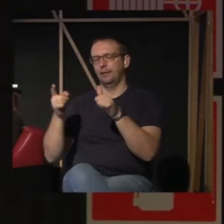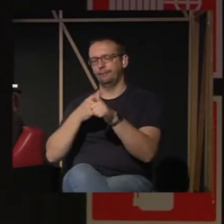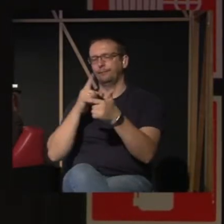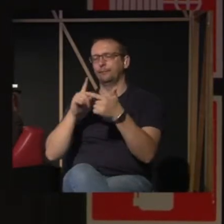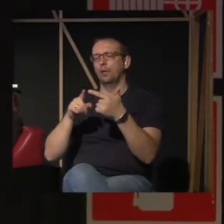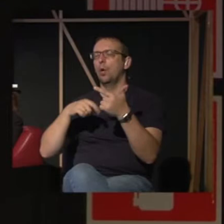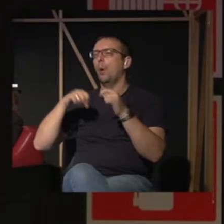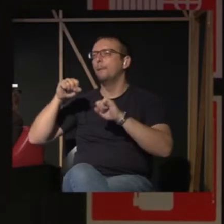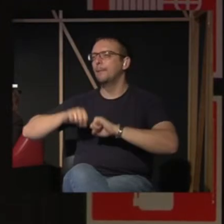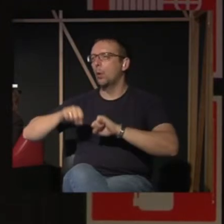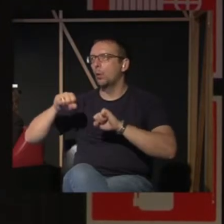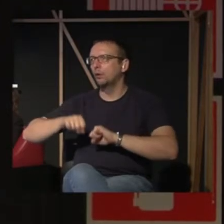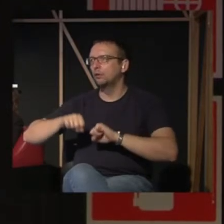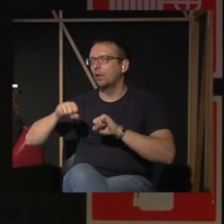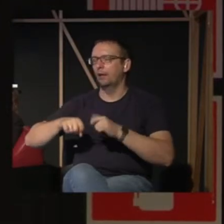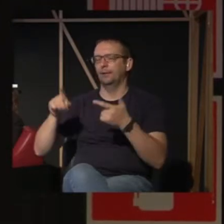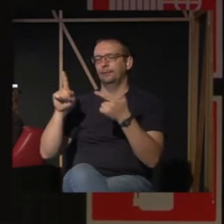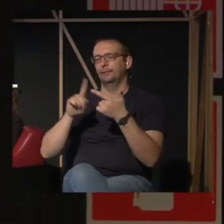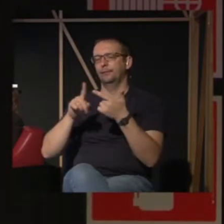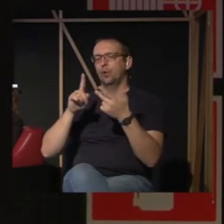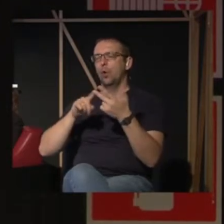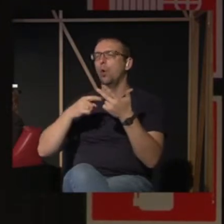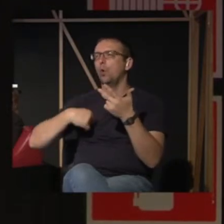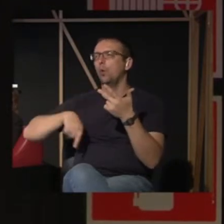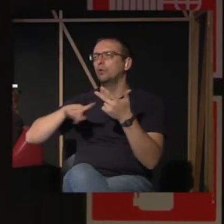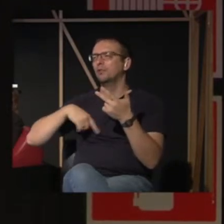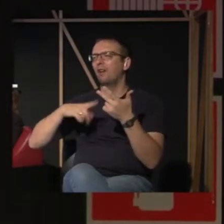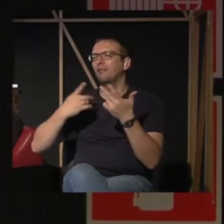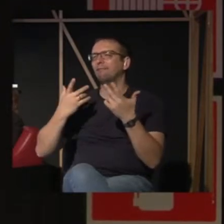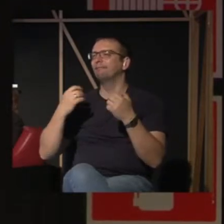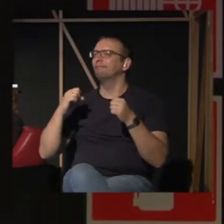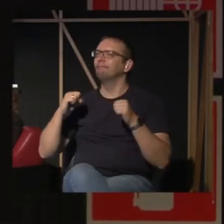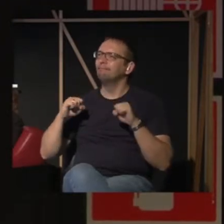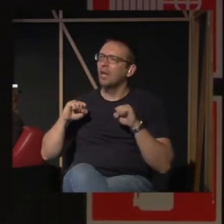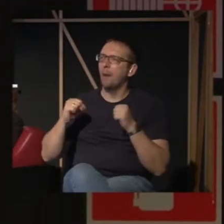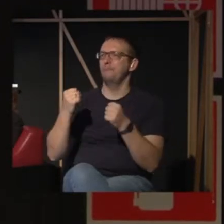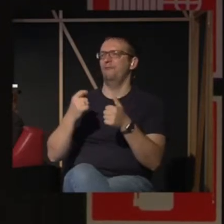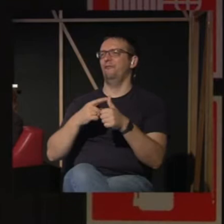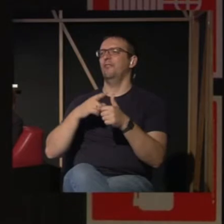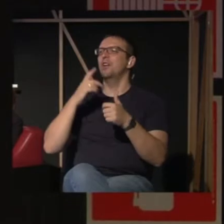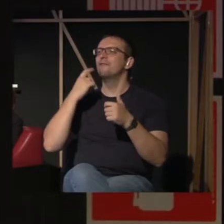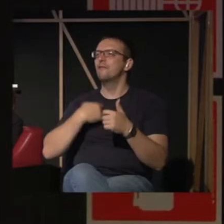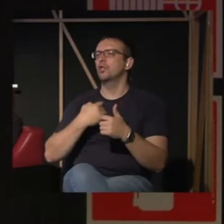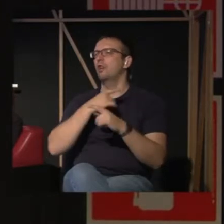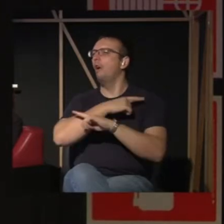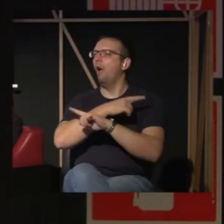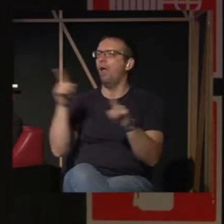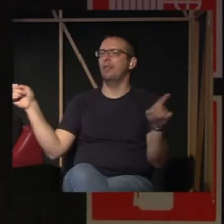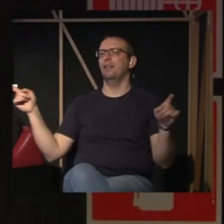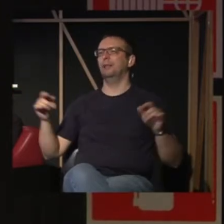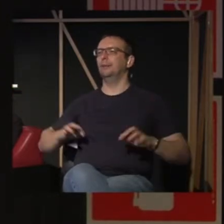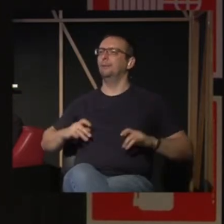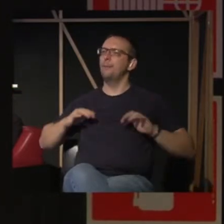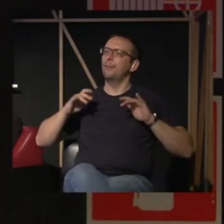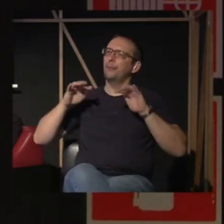we also needed flexibility. We had the sustainability team in all of the 12 stadiums. There